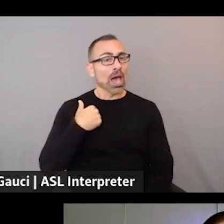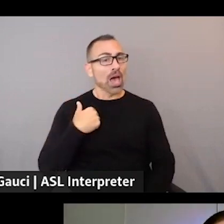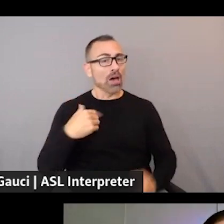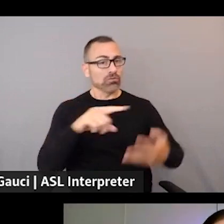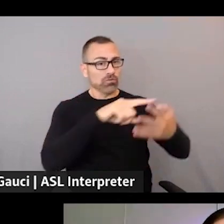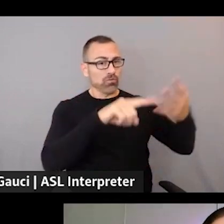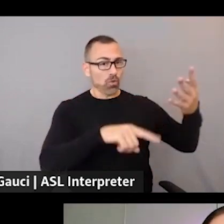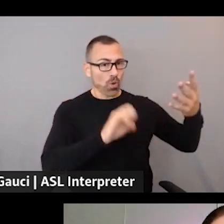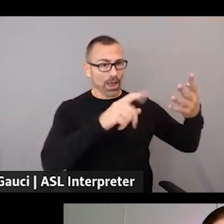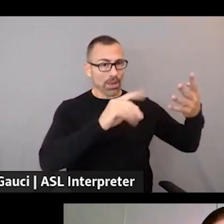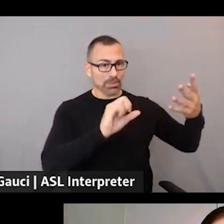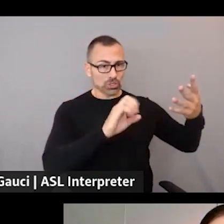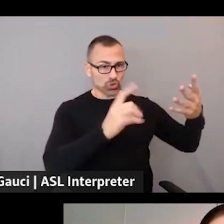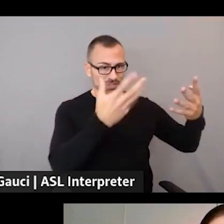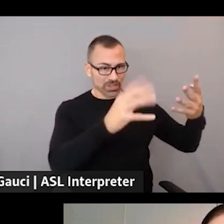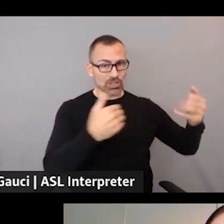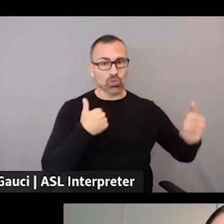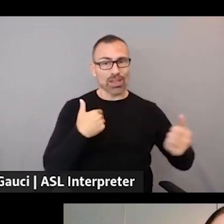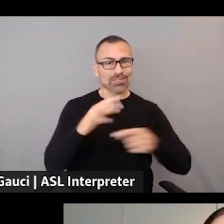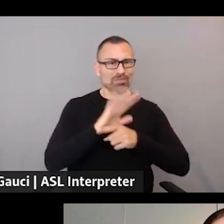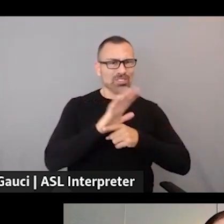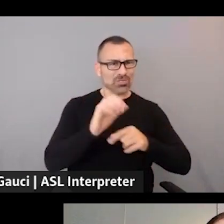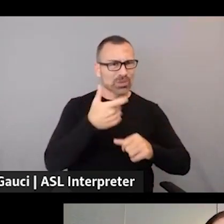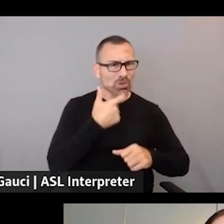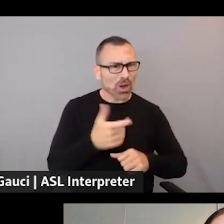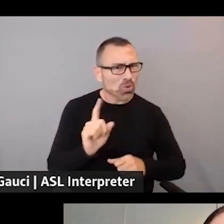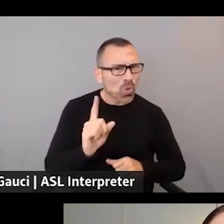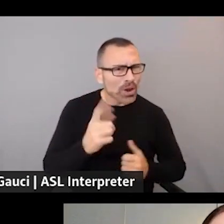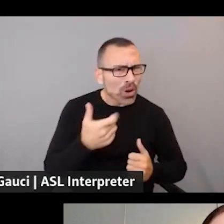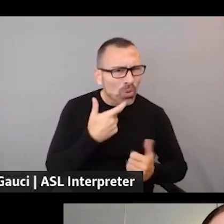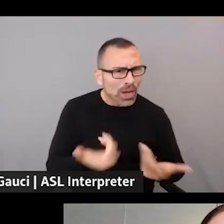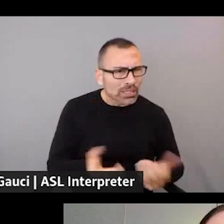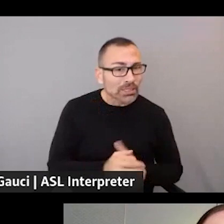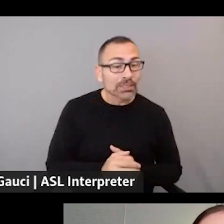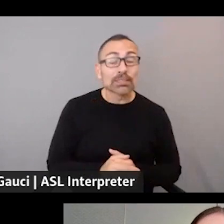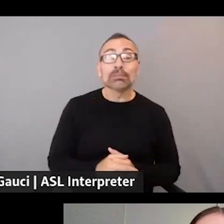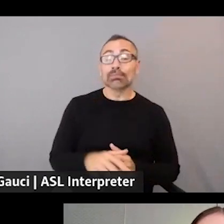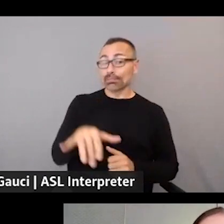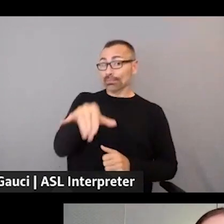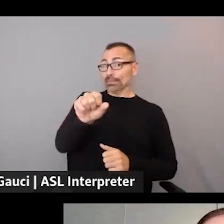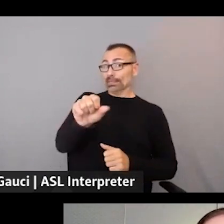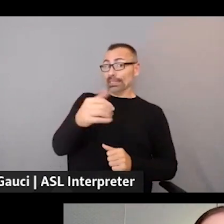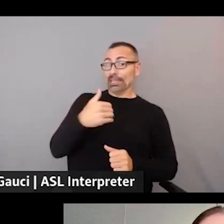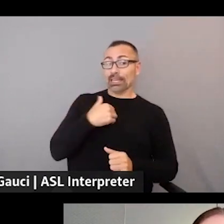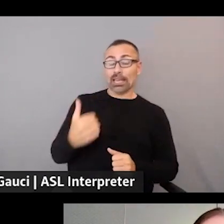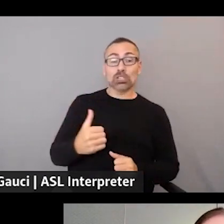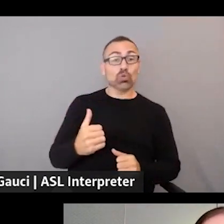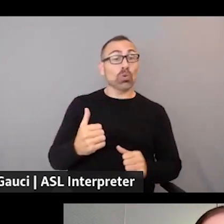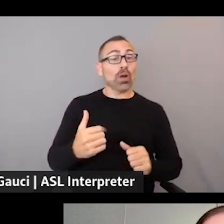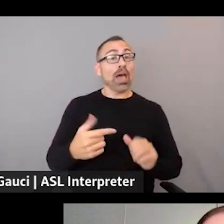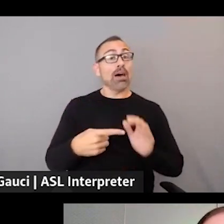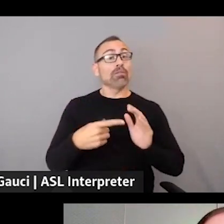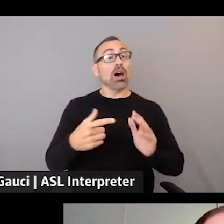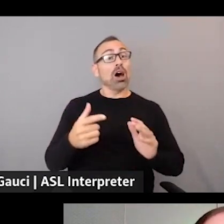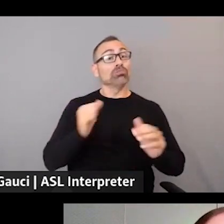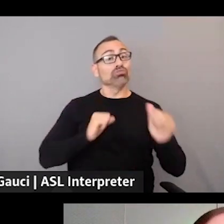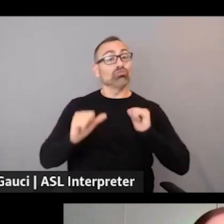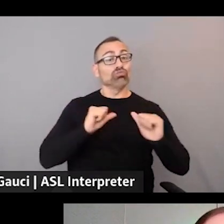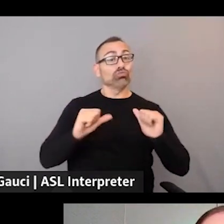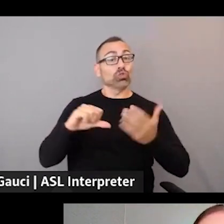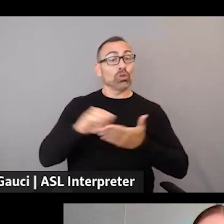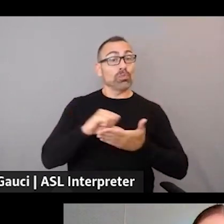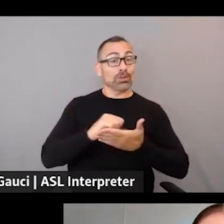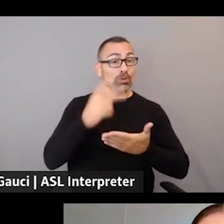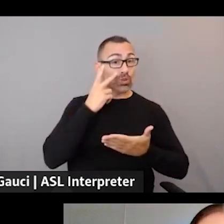can watch. Where do I watch those videos? Yes, we have a show page where you can rewatch the previous episodes, or if they look like